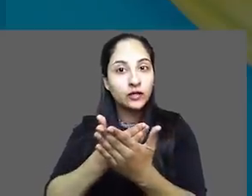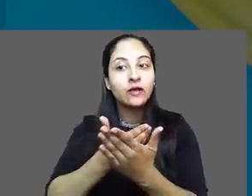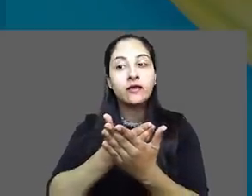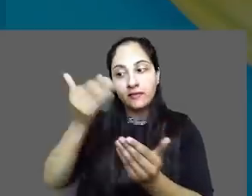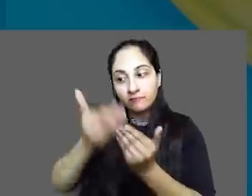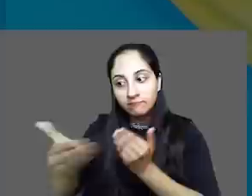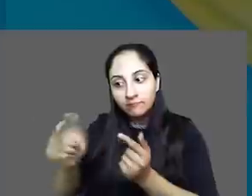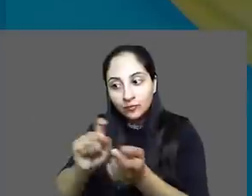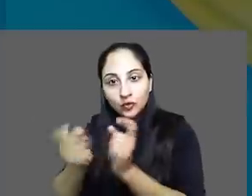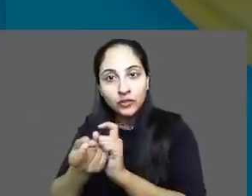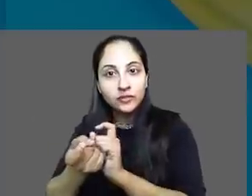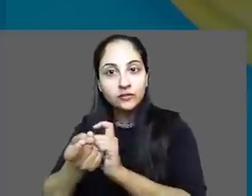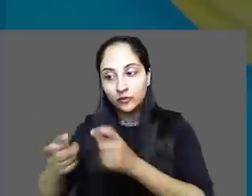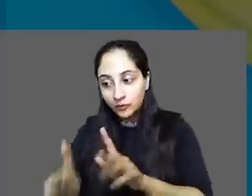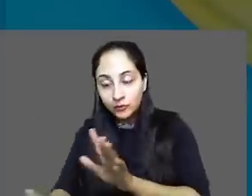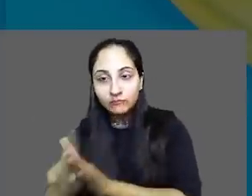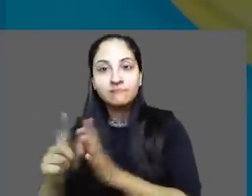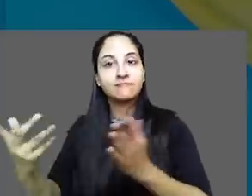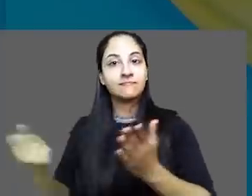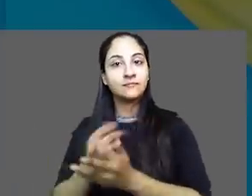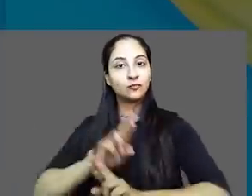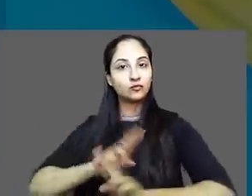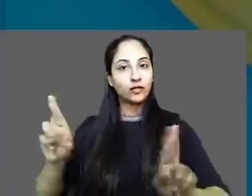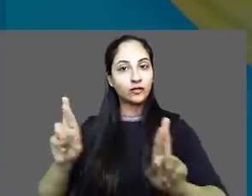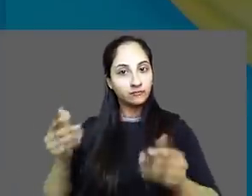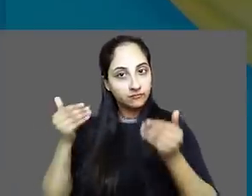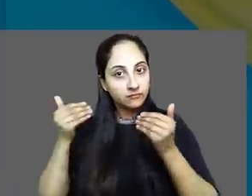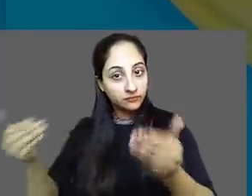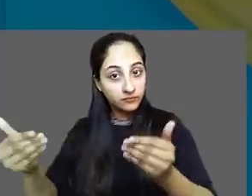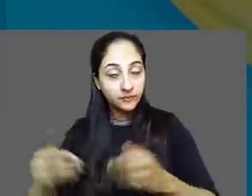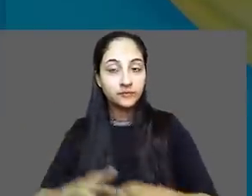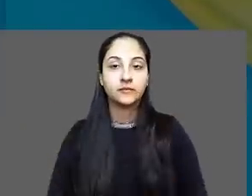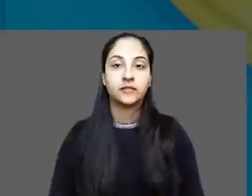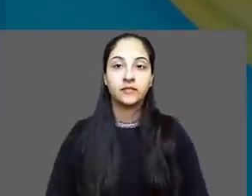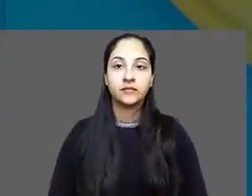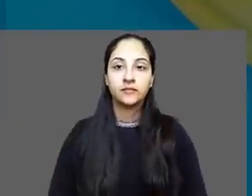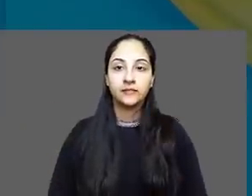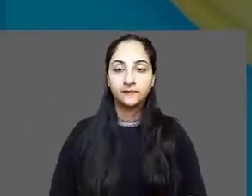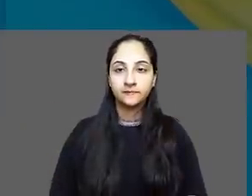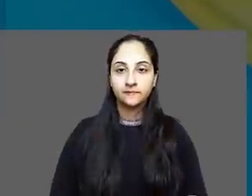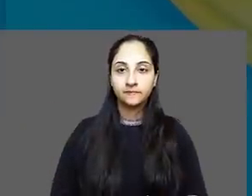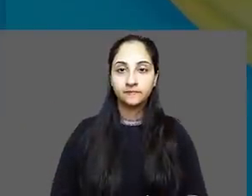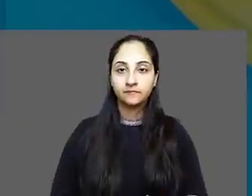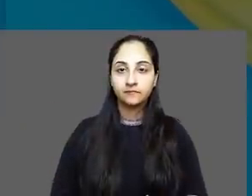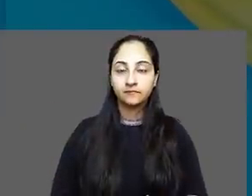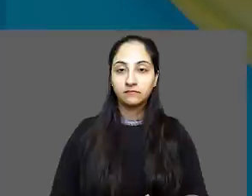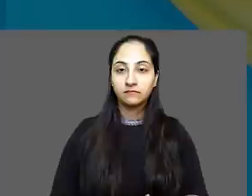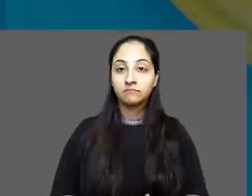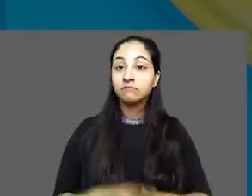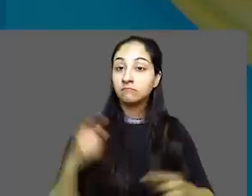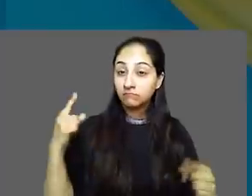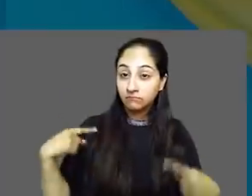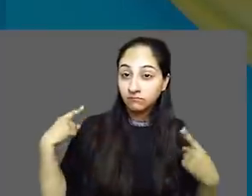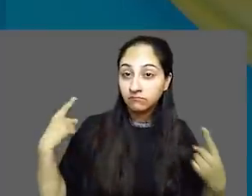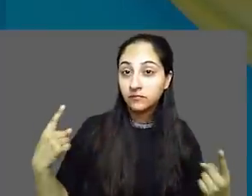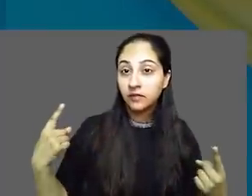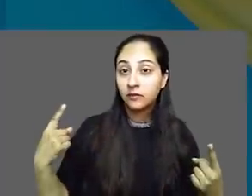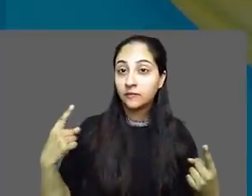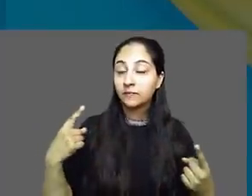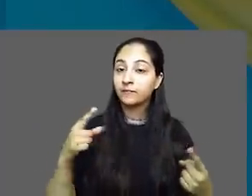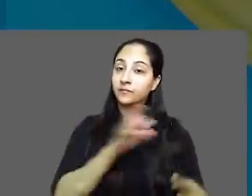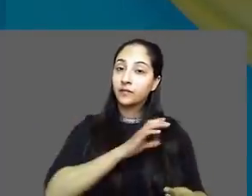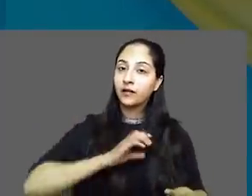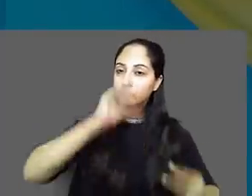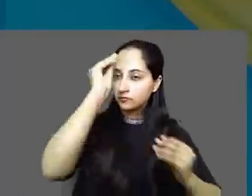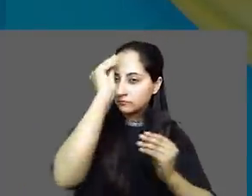know, I really appreciate that, because I think it really tries to distinguish between, you know, things that will just happen to us, whether we want to embrace it or